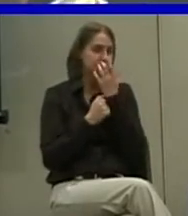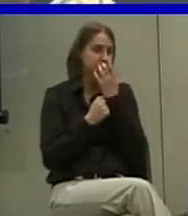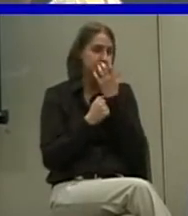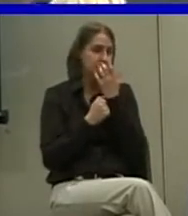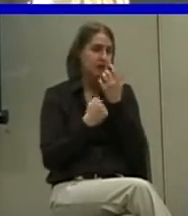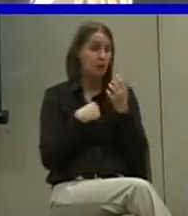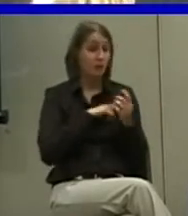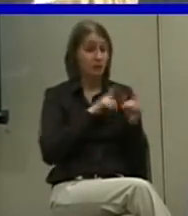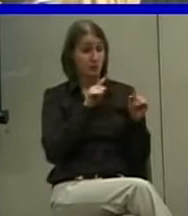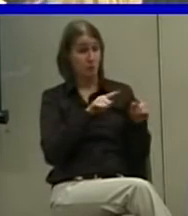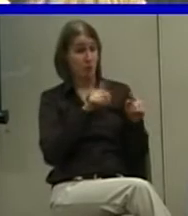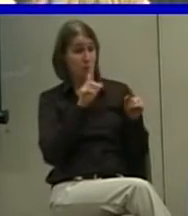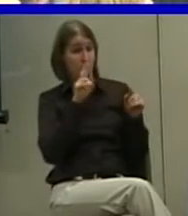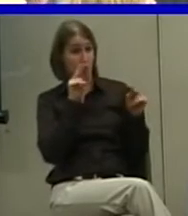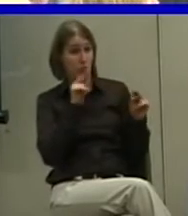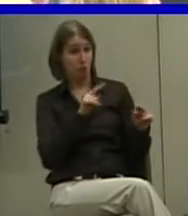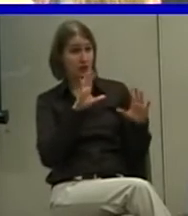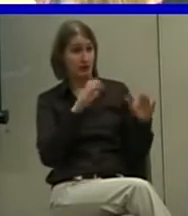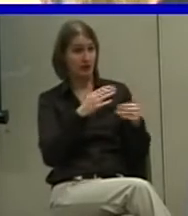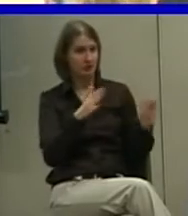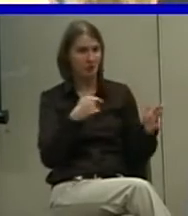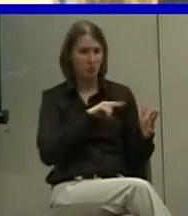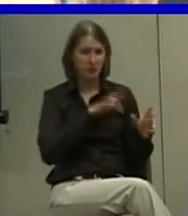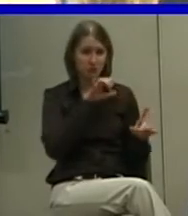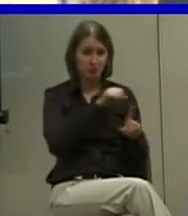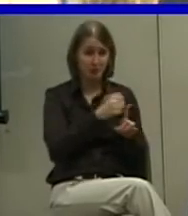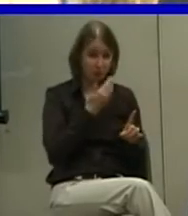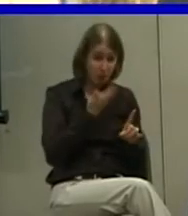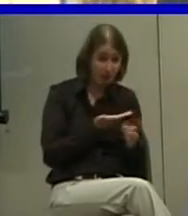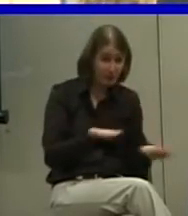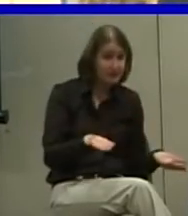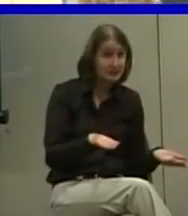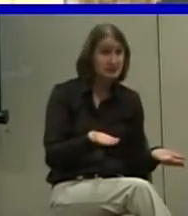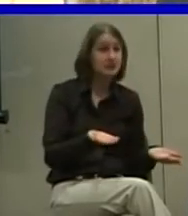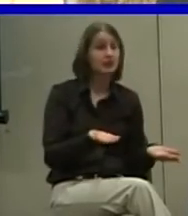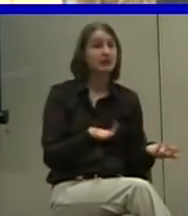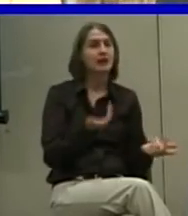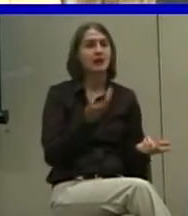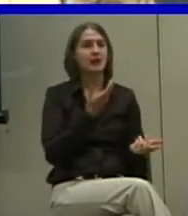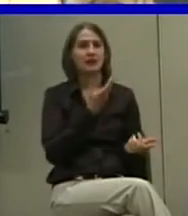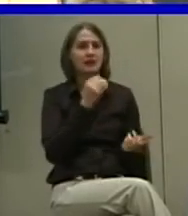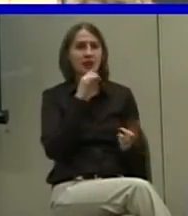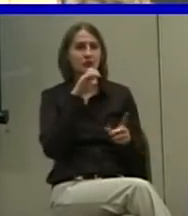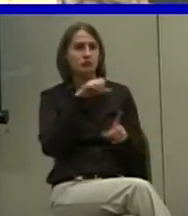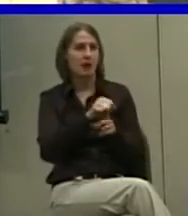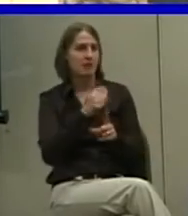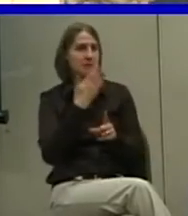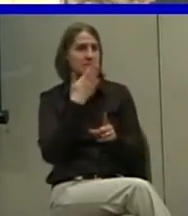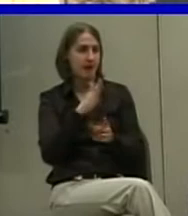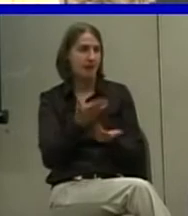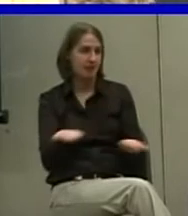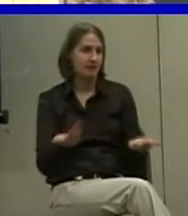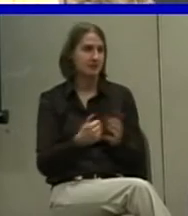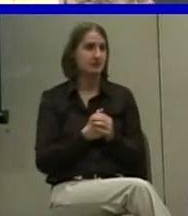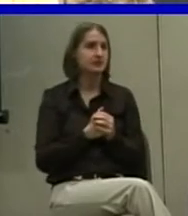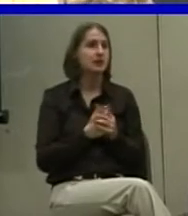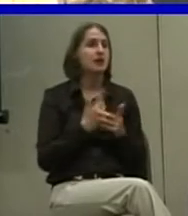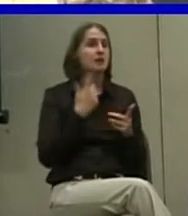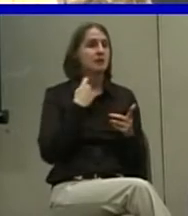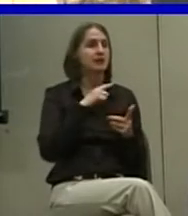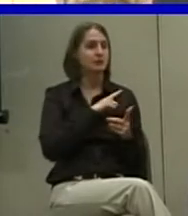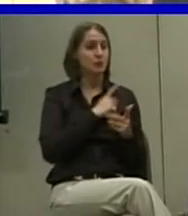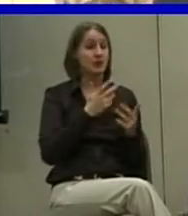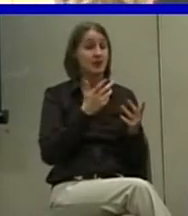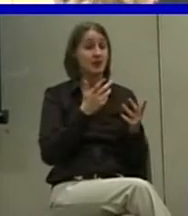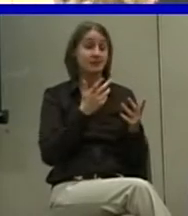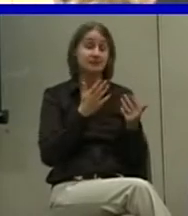when we go look at classrooms, we want to say, are we trapping good things and not bad things, because it's just as easy